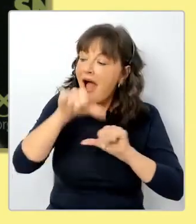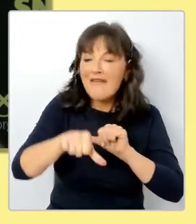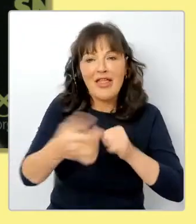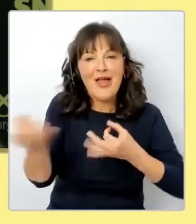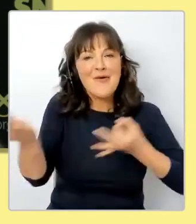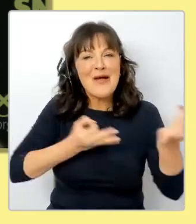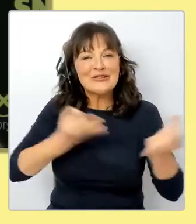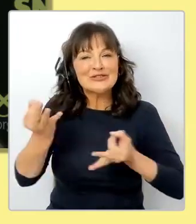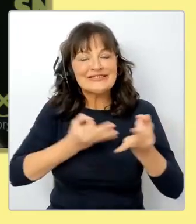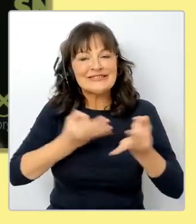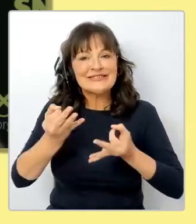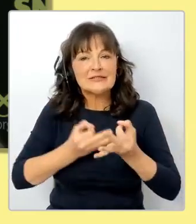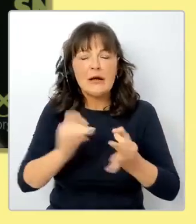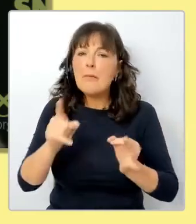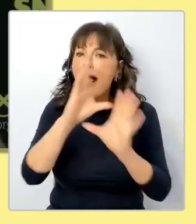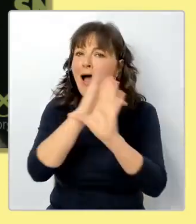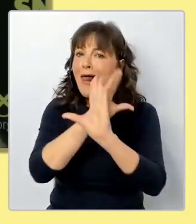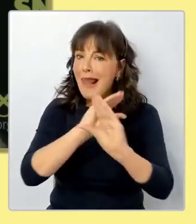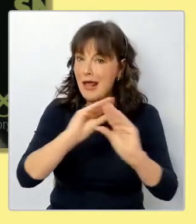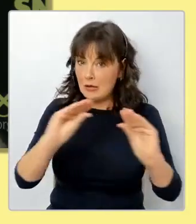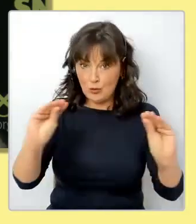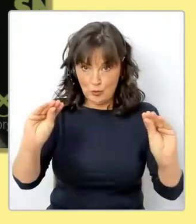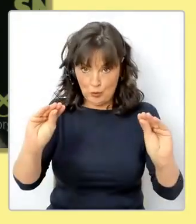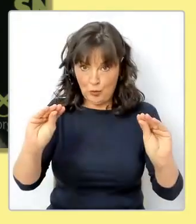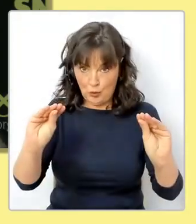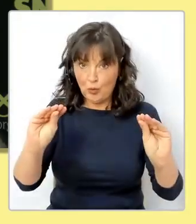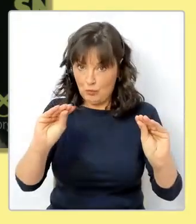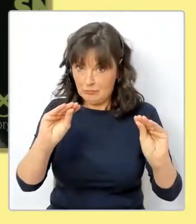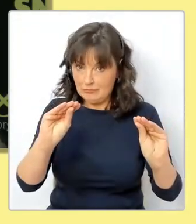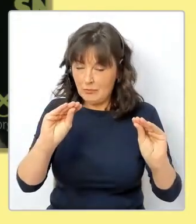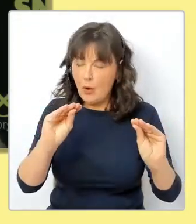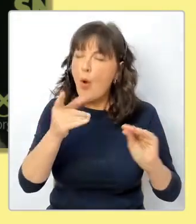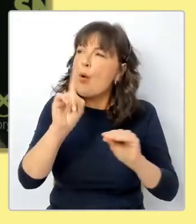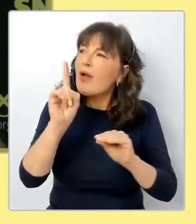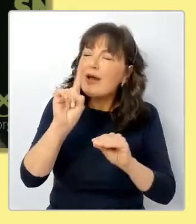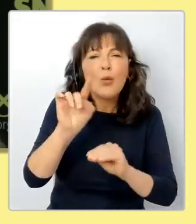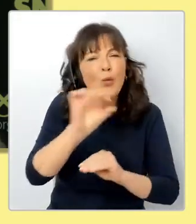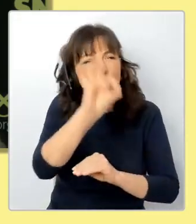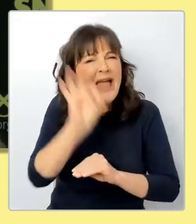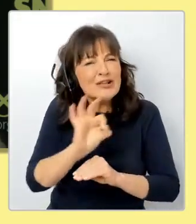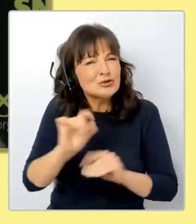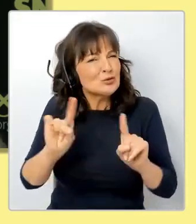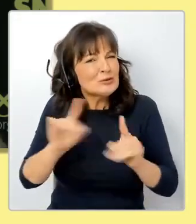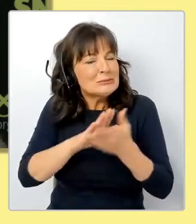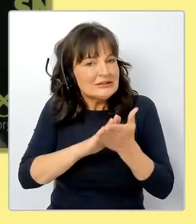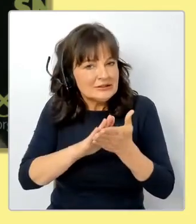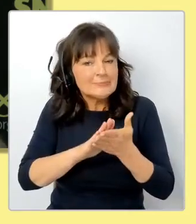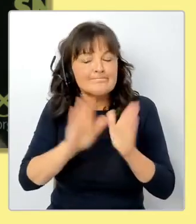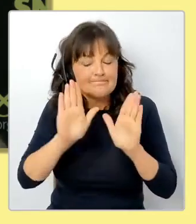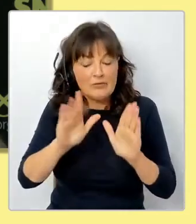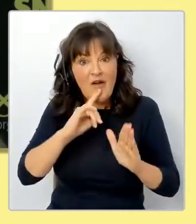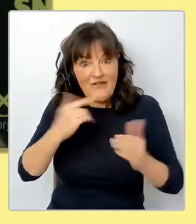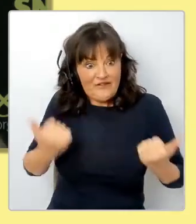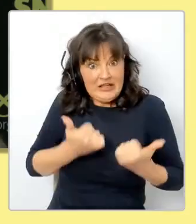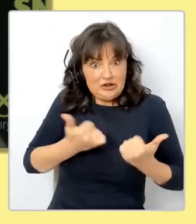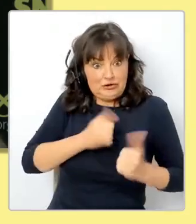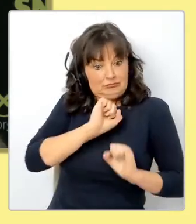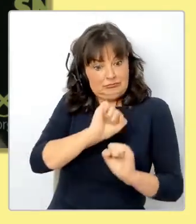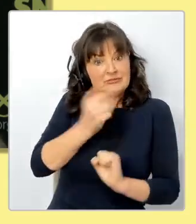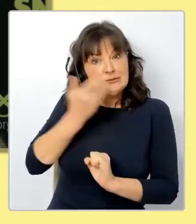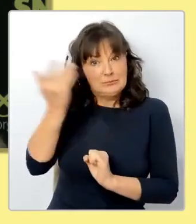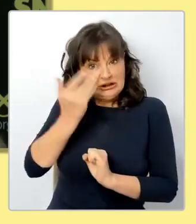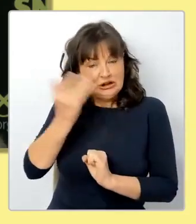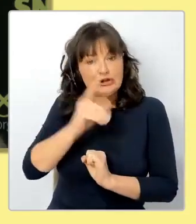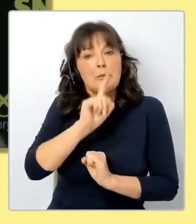I'll say a word or two about those questions and what we were looking for and what we'd like to have once they have spoken. But the lots, as I say, have been